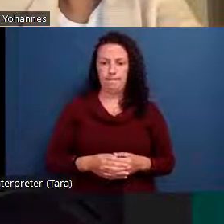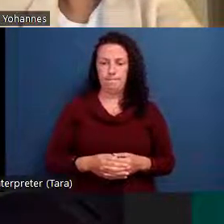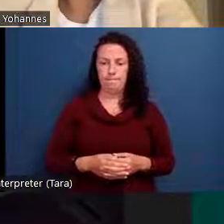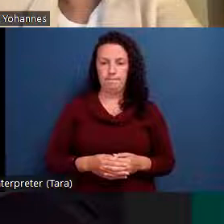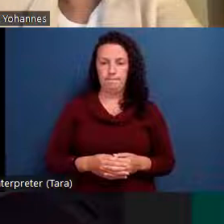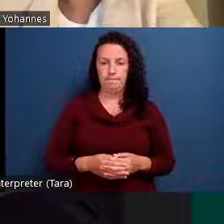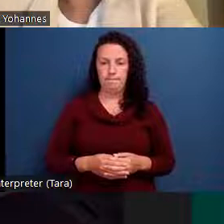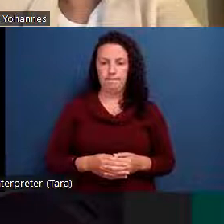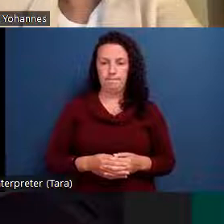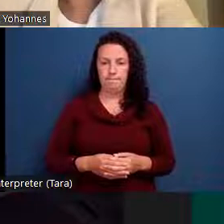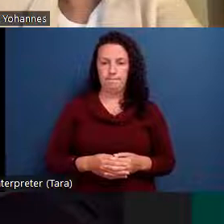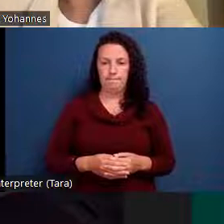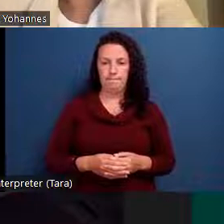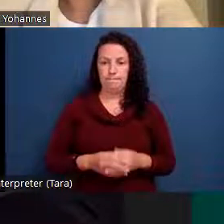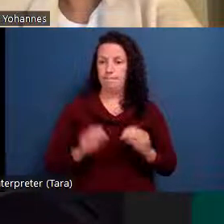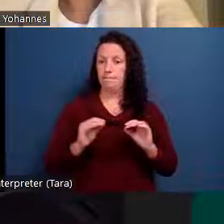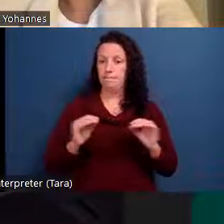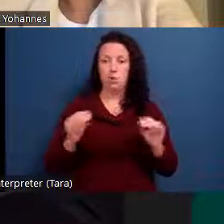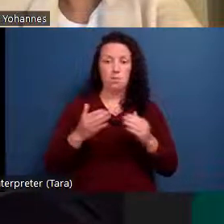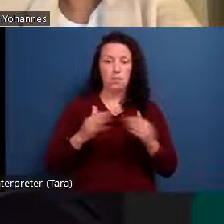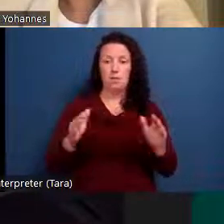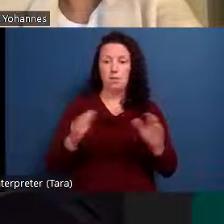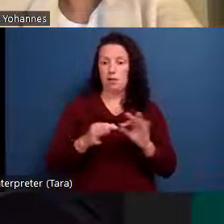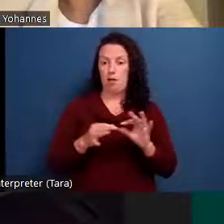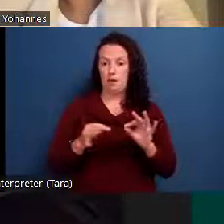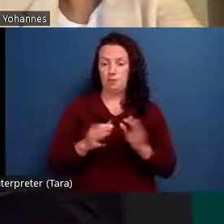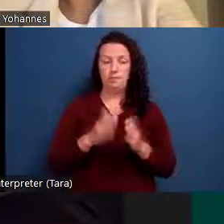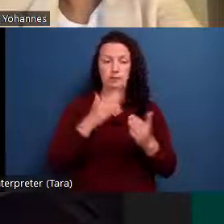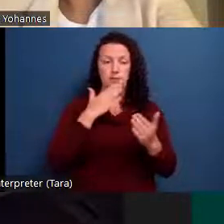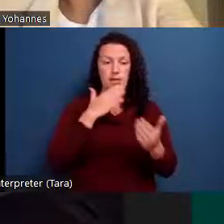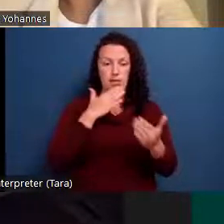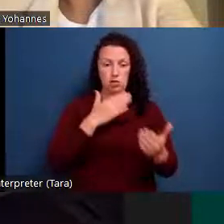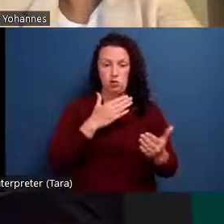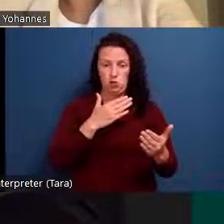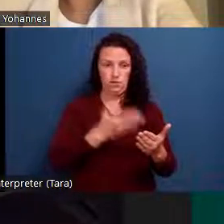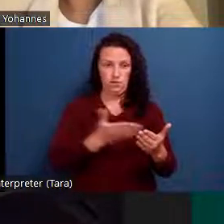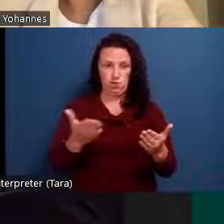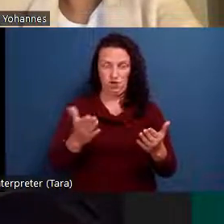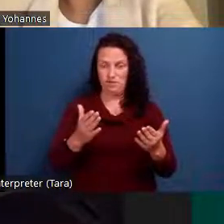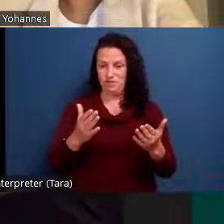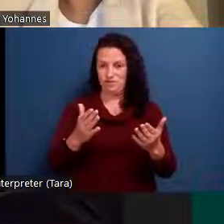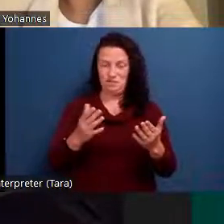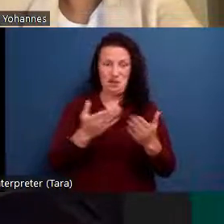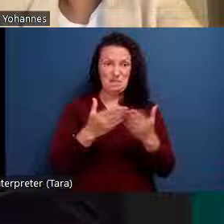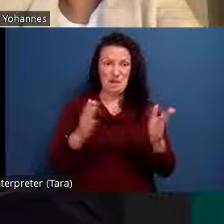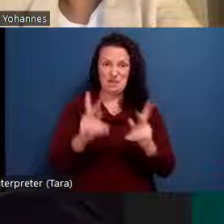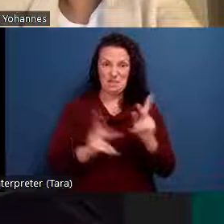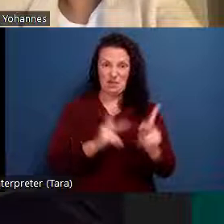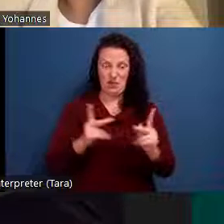Okay, there is no public comment. Thank you for the people that are in the public for being here witnessing